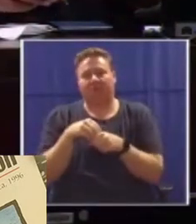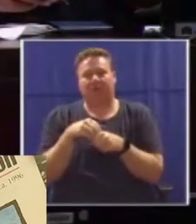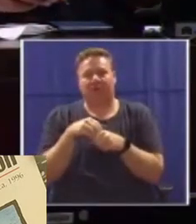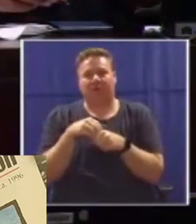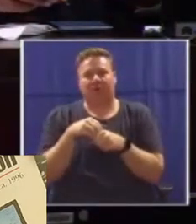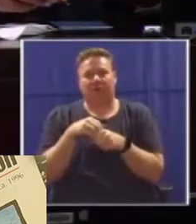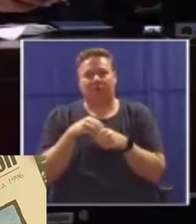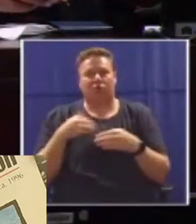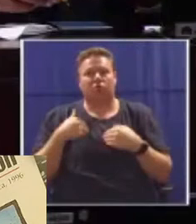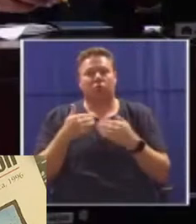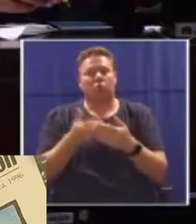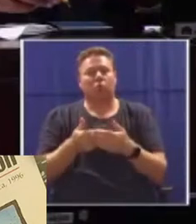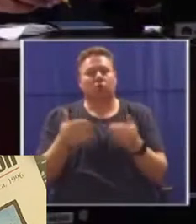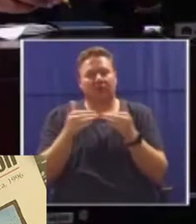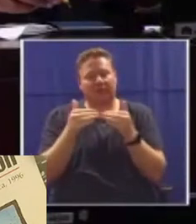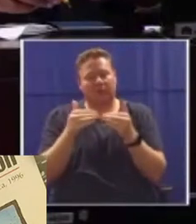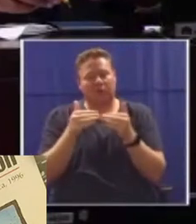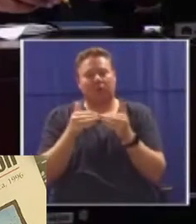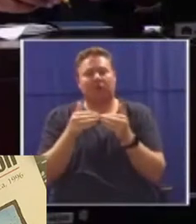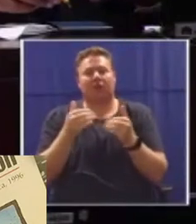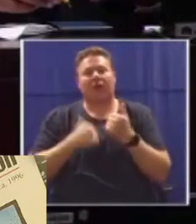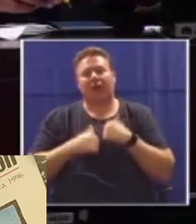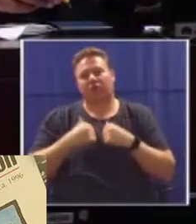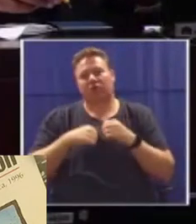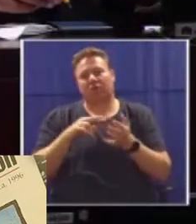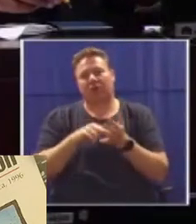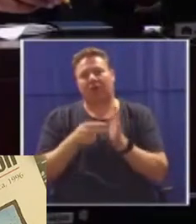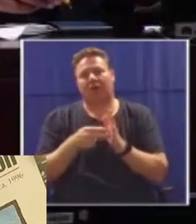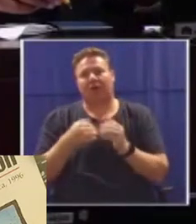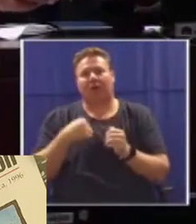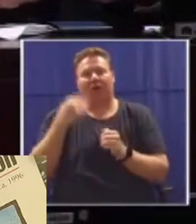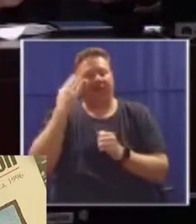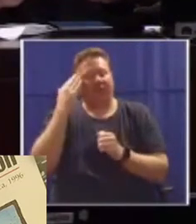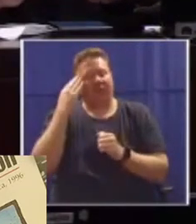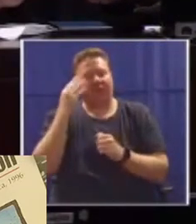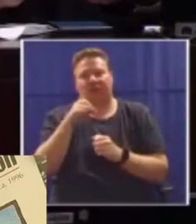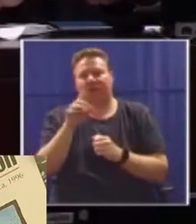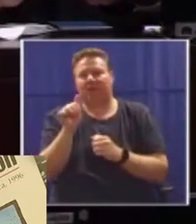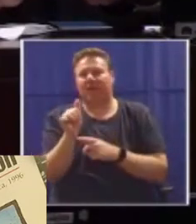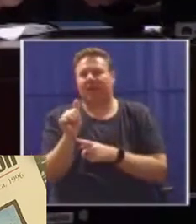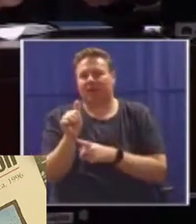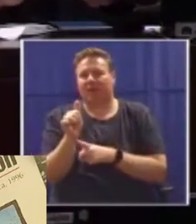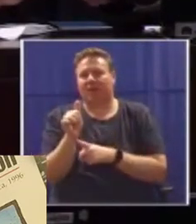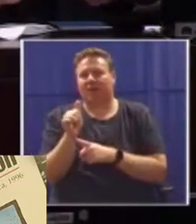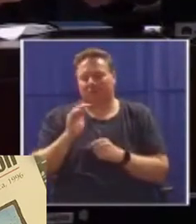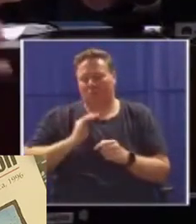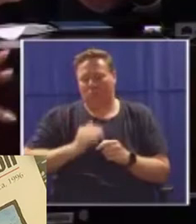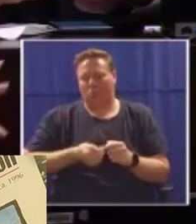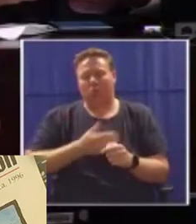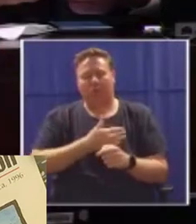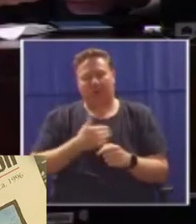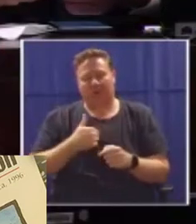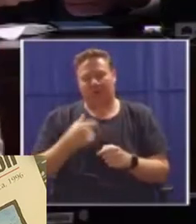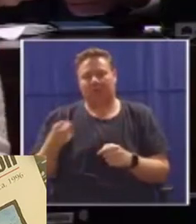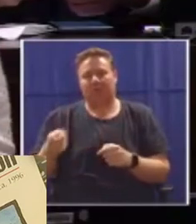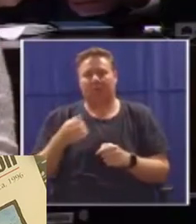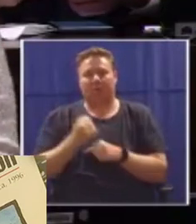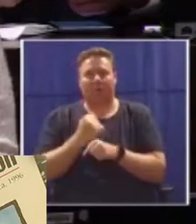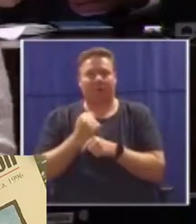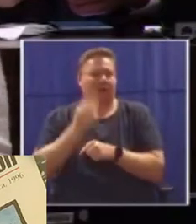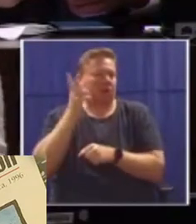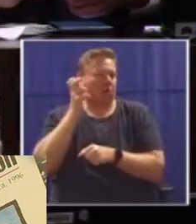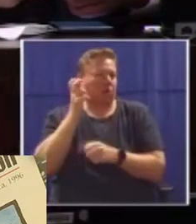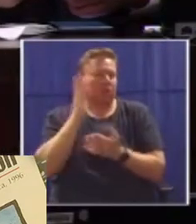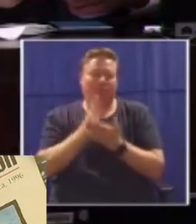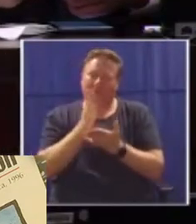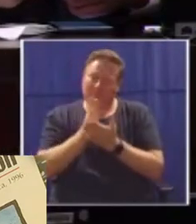an equitable action plan. And I think the DA and women next to me who are making noise should also